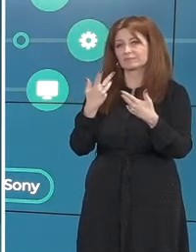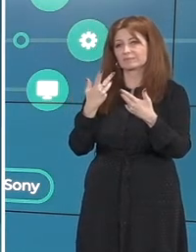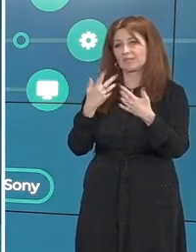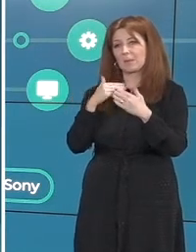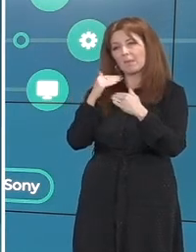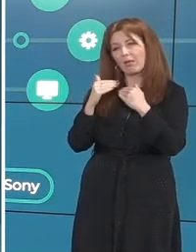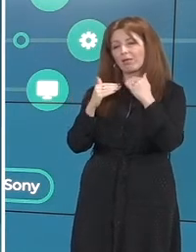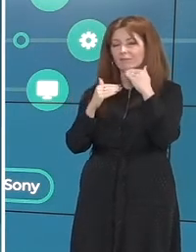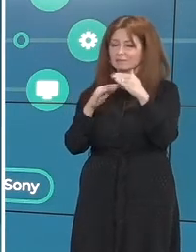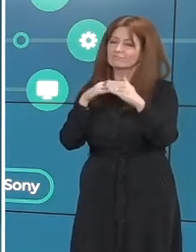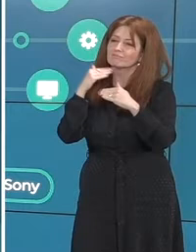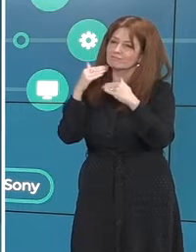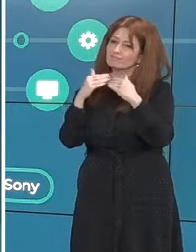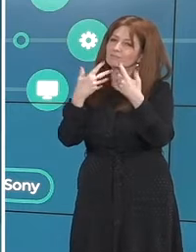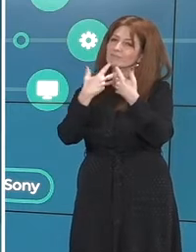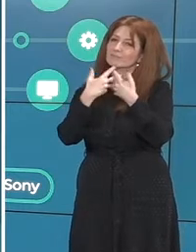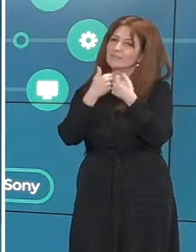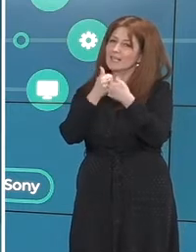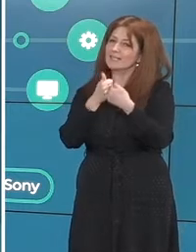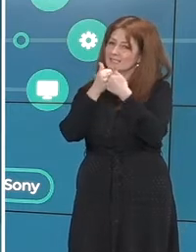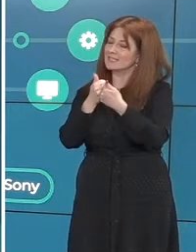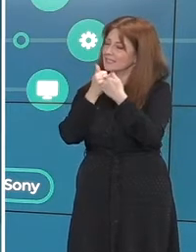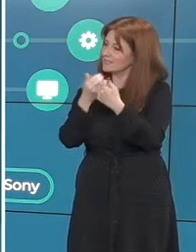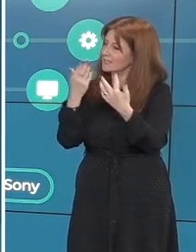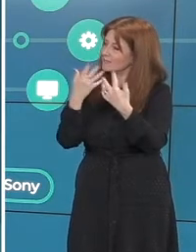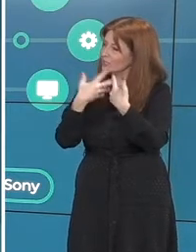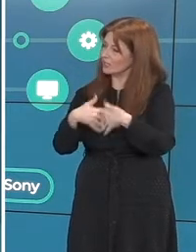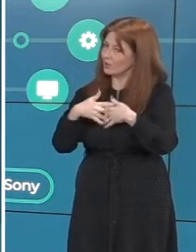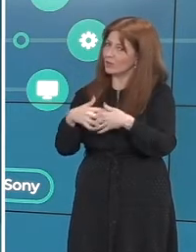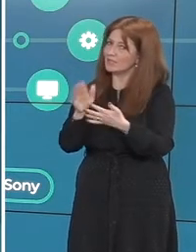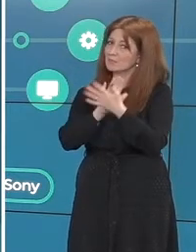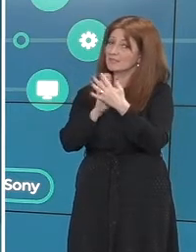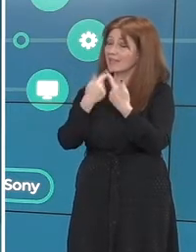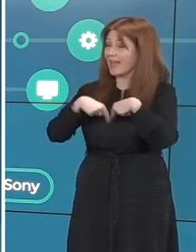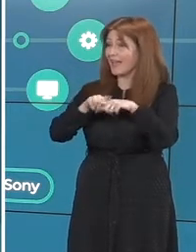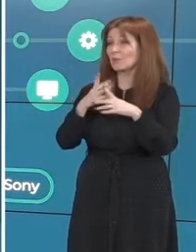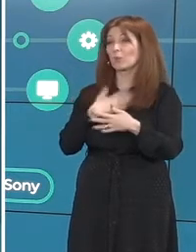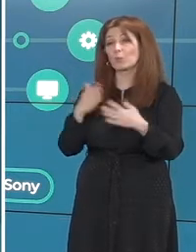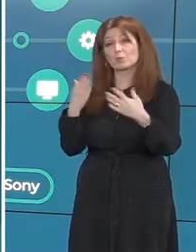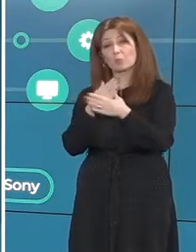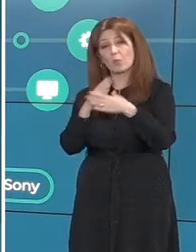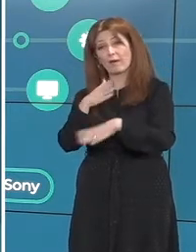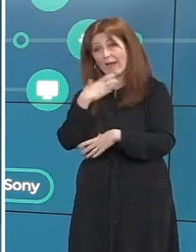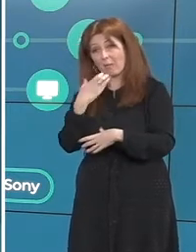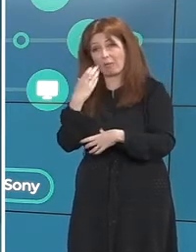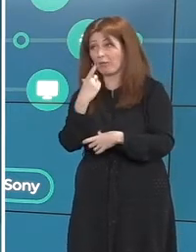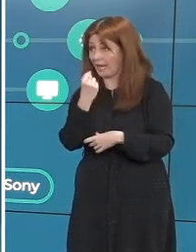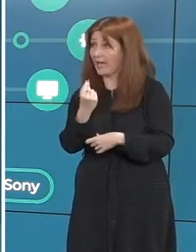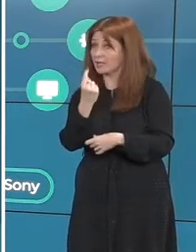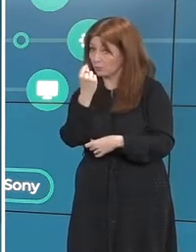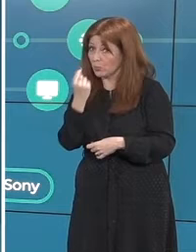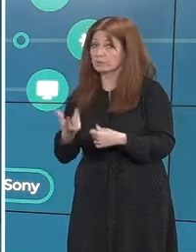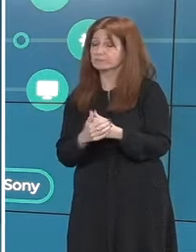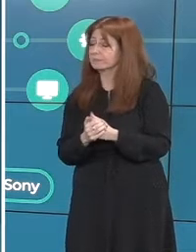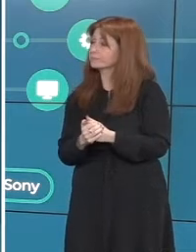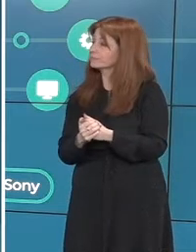foundational assistive technology to help anybody who wants to work at Apple be able to do so, and then using that